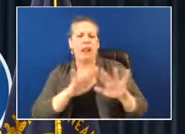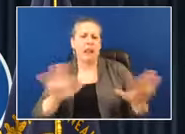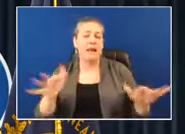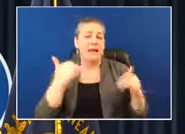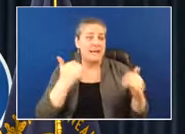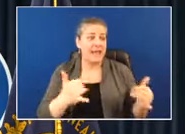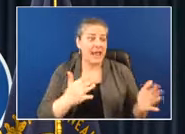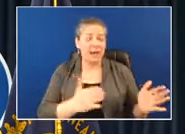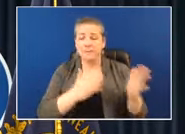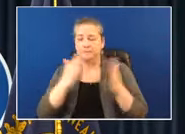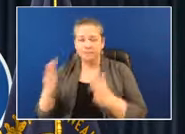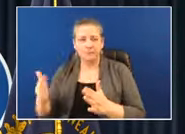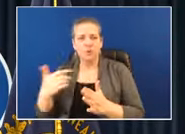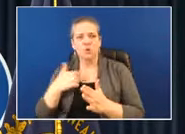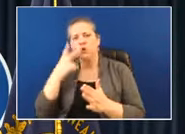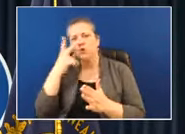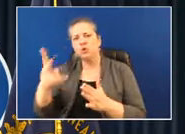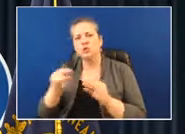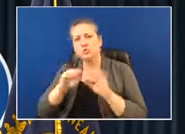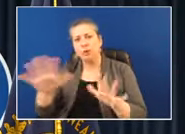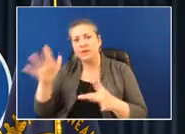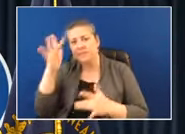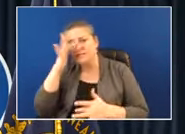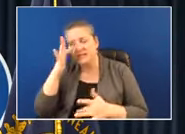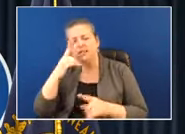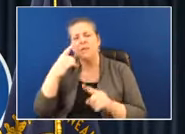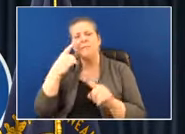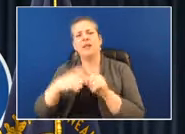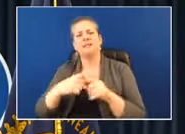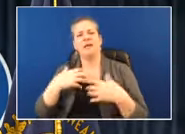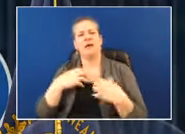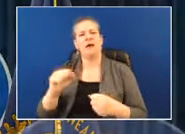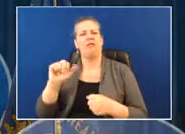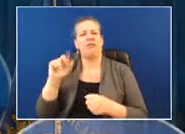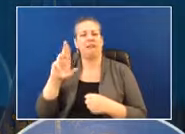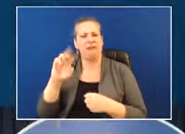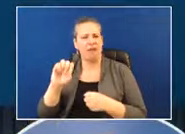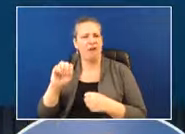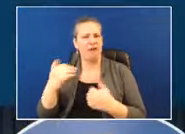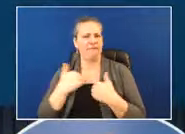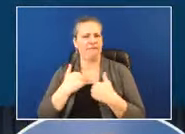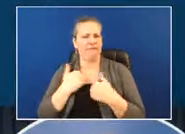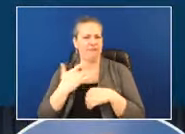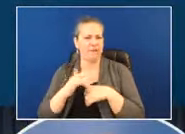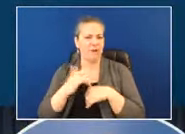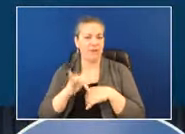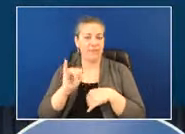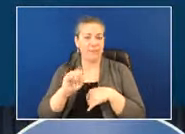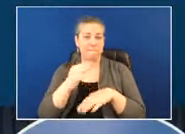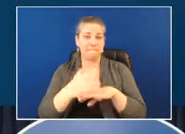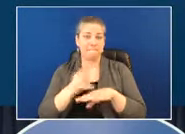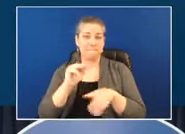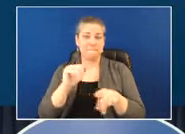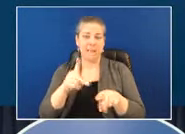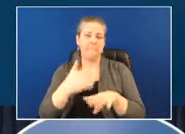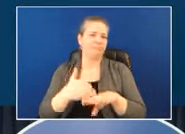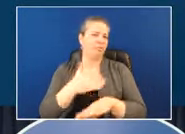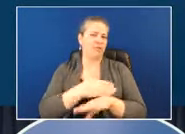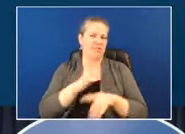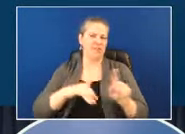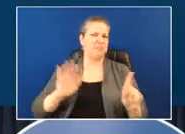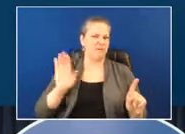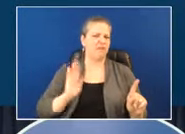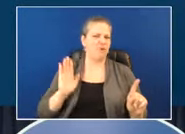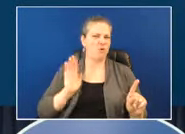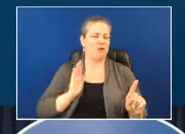the spread of the disease, but also healthcare capacity. So I think this map is an improvement over the one we had before. And it's good to see that